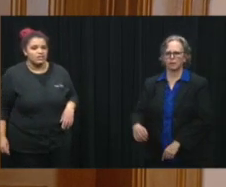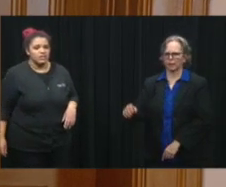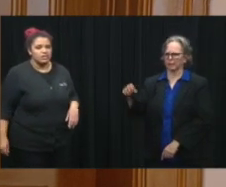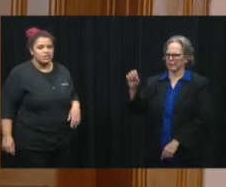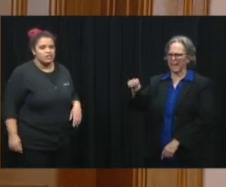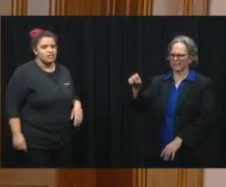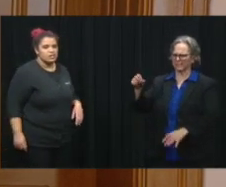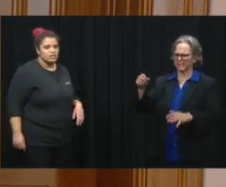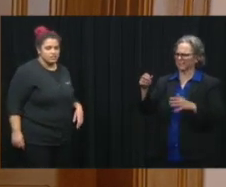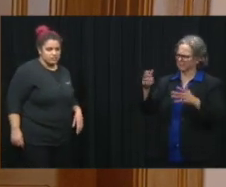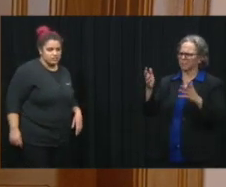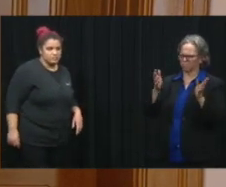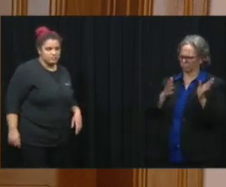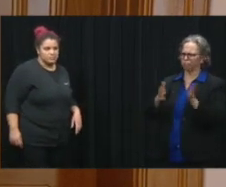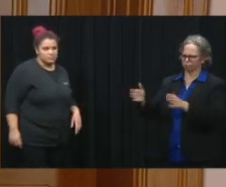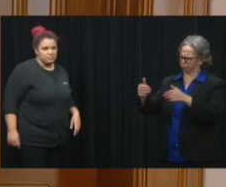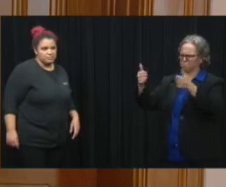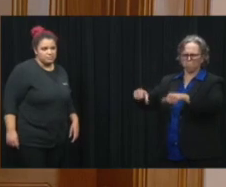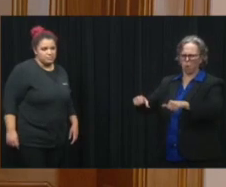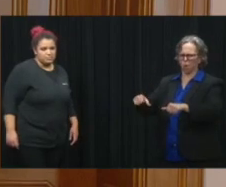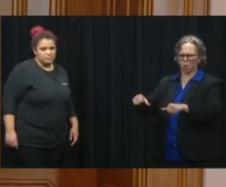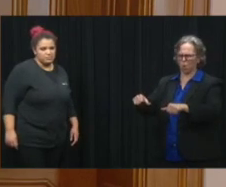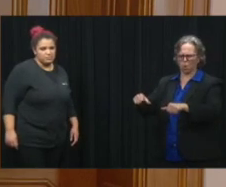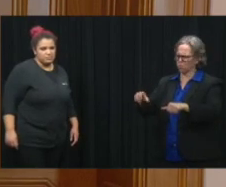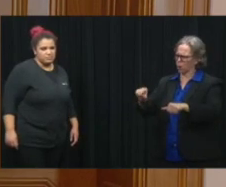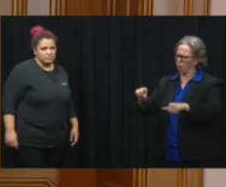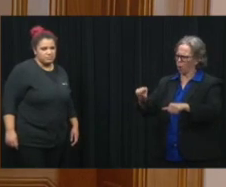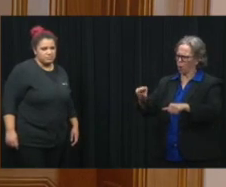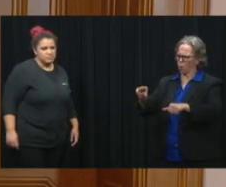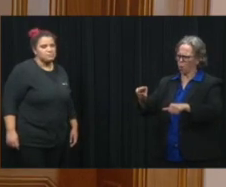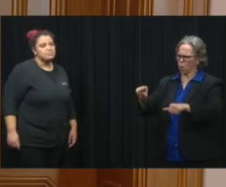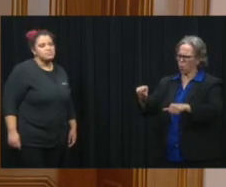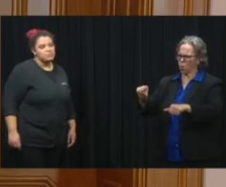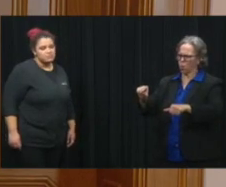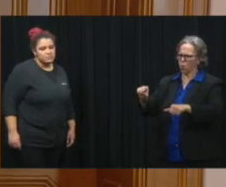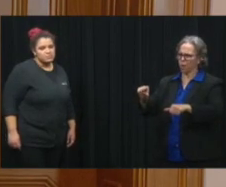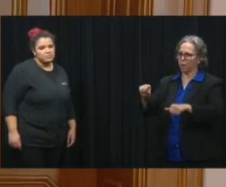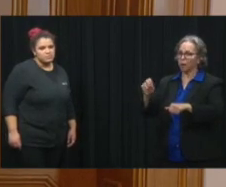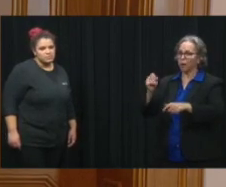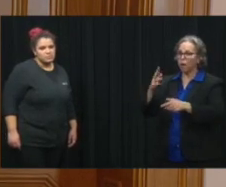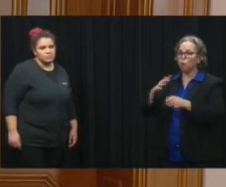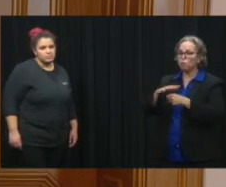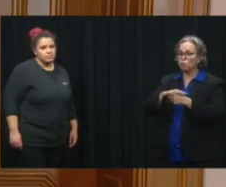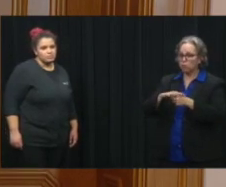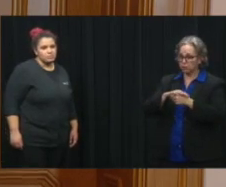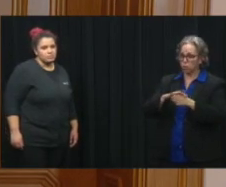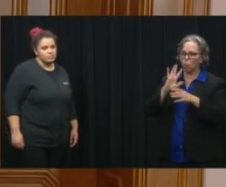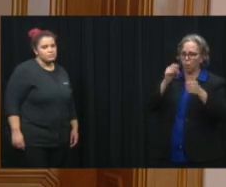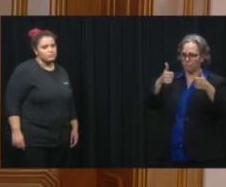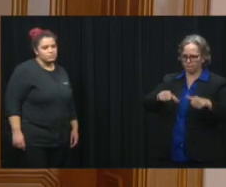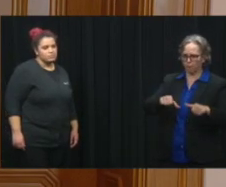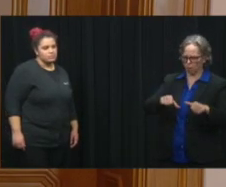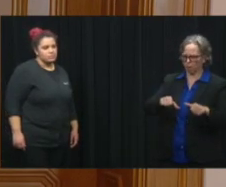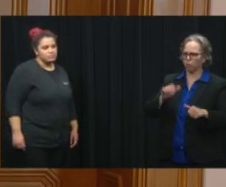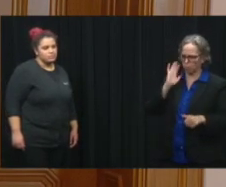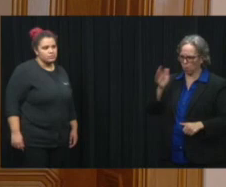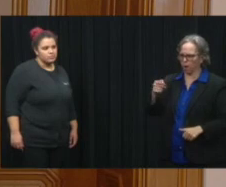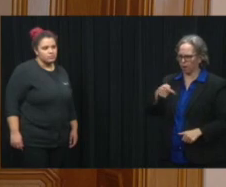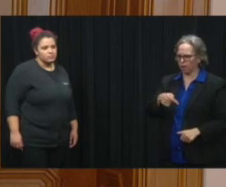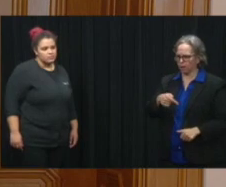we will post the regions, and we will make available to the news